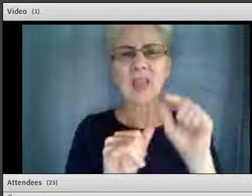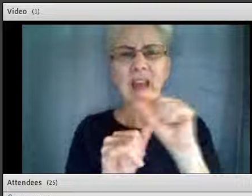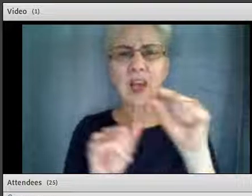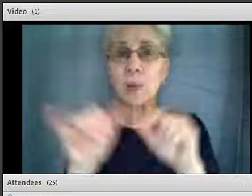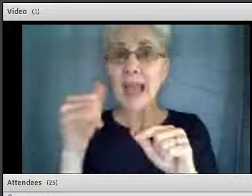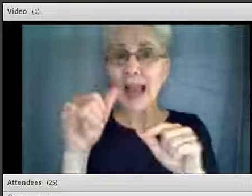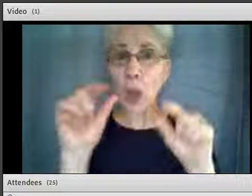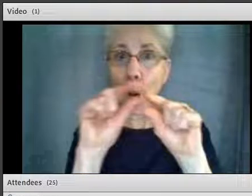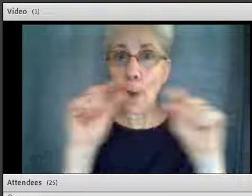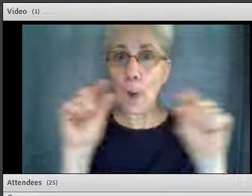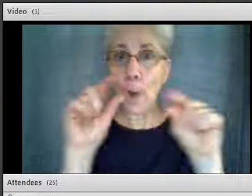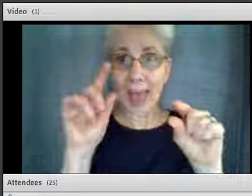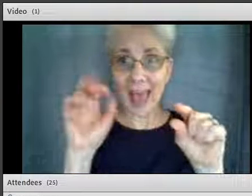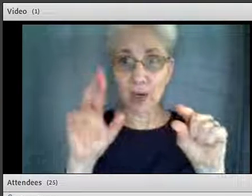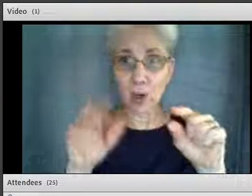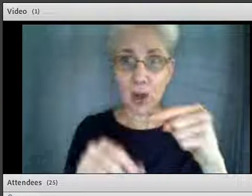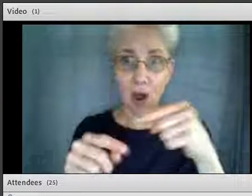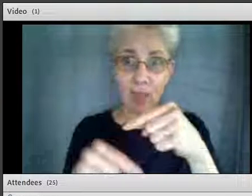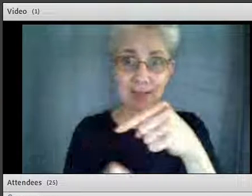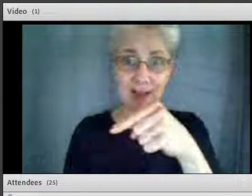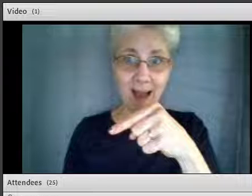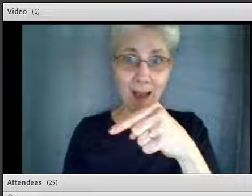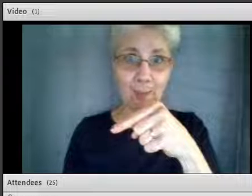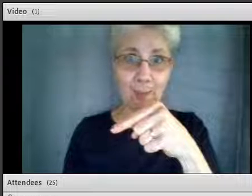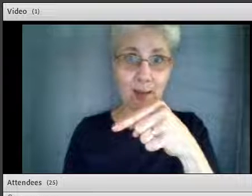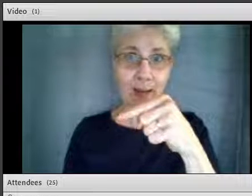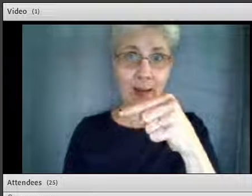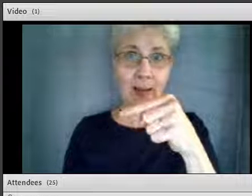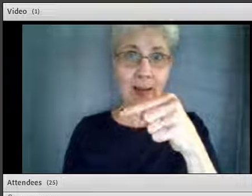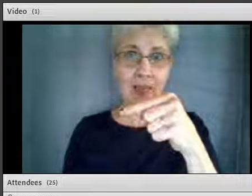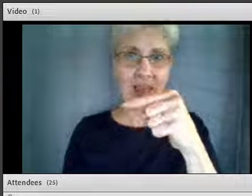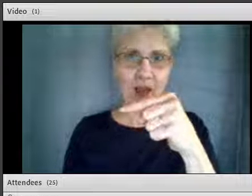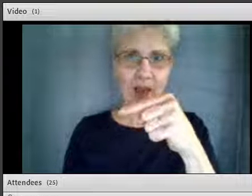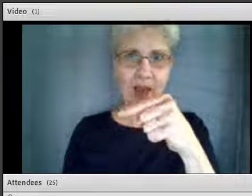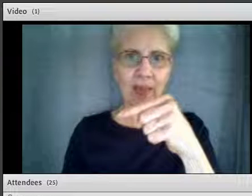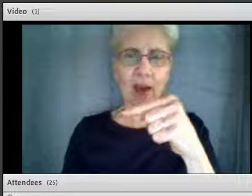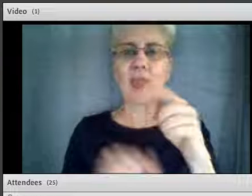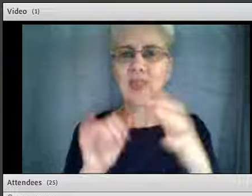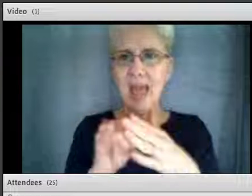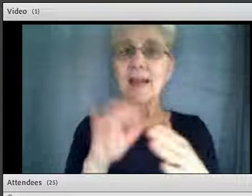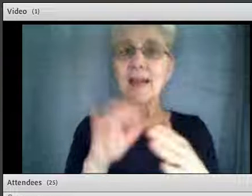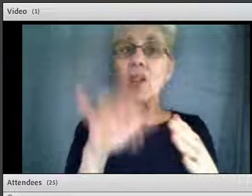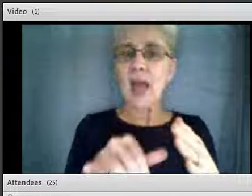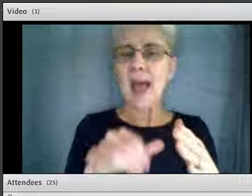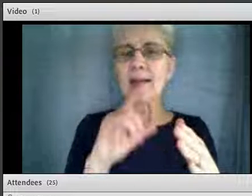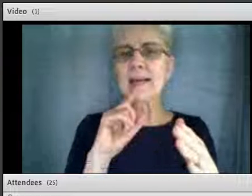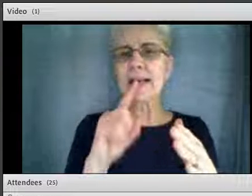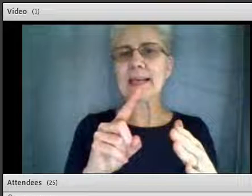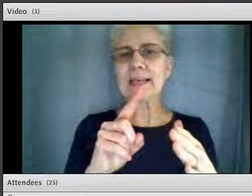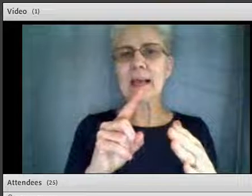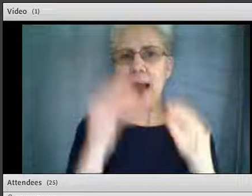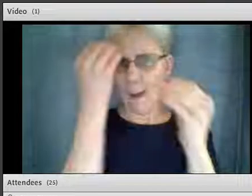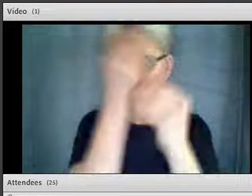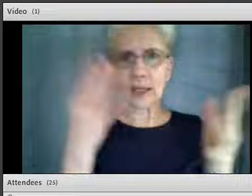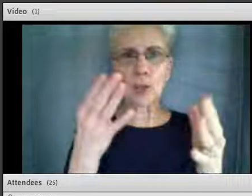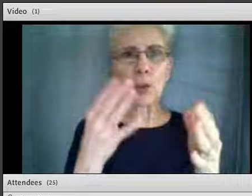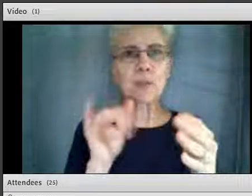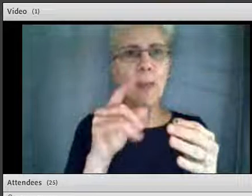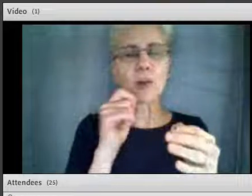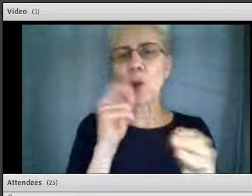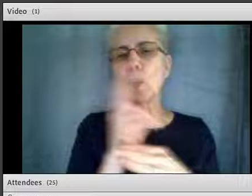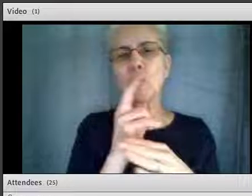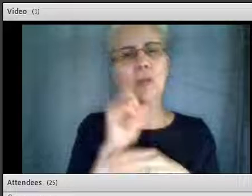the website, I keep using my pointer and you can't see it. This is a breaking news banner. You don't want to use this all the time, but for